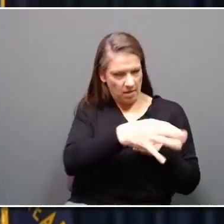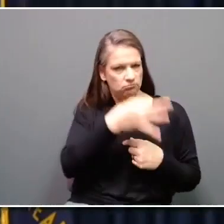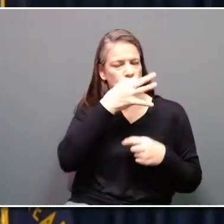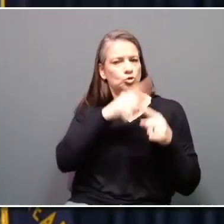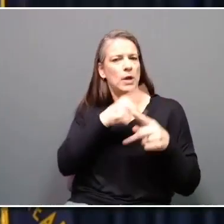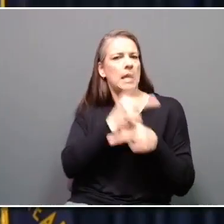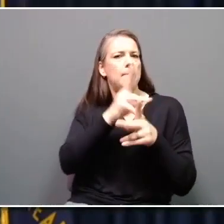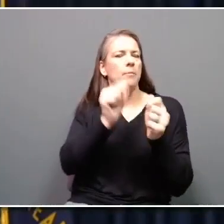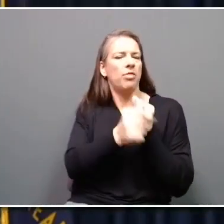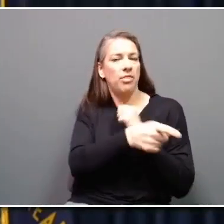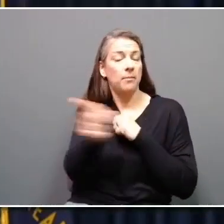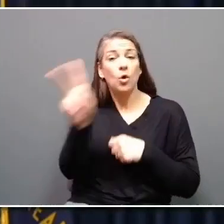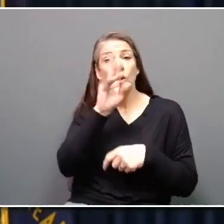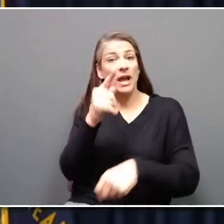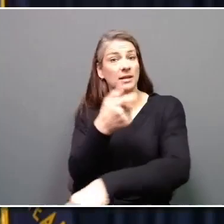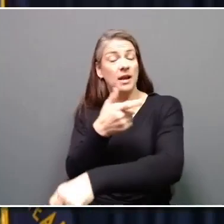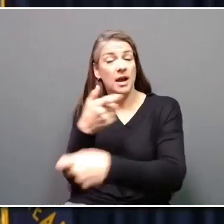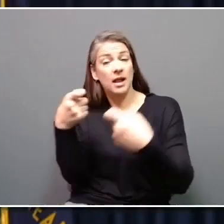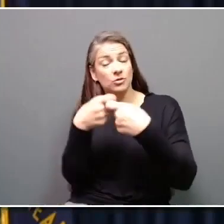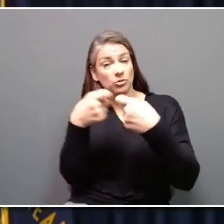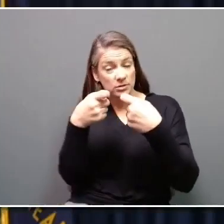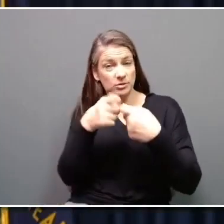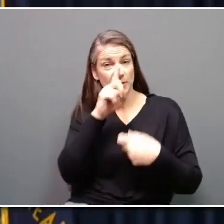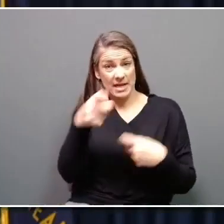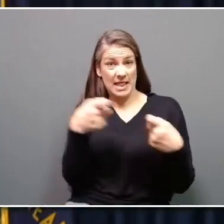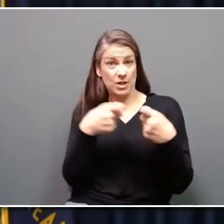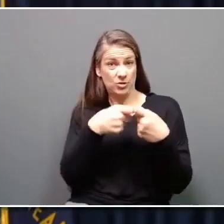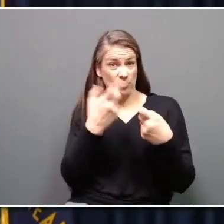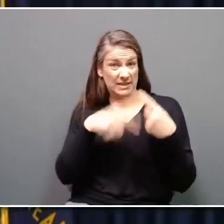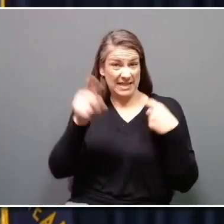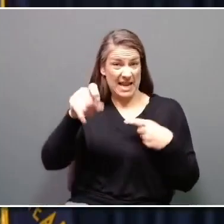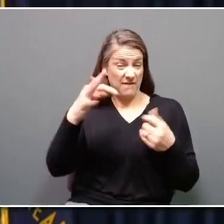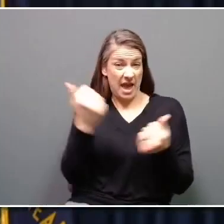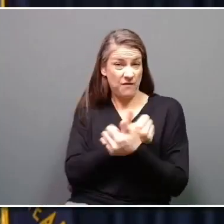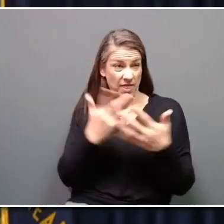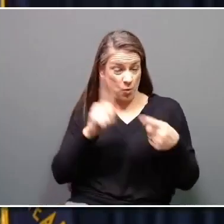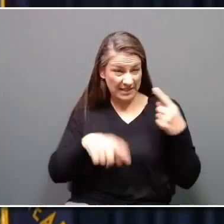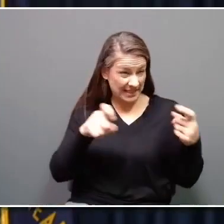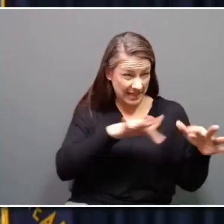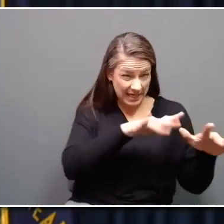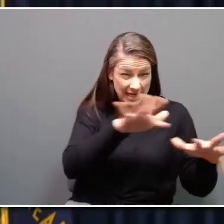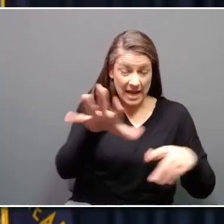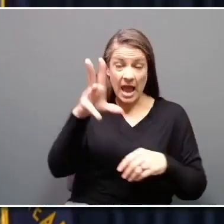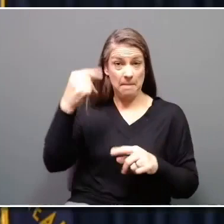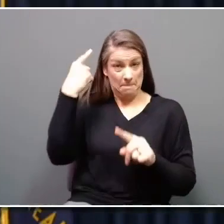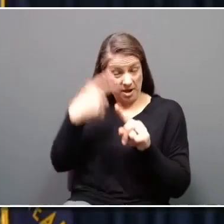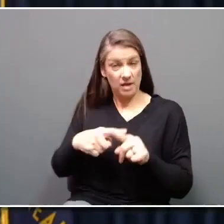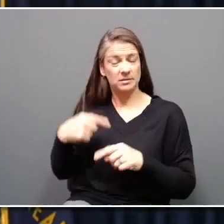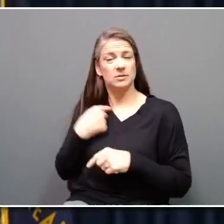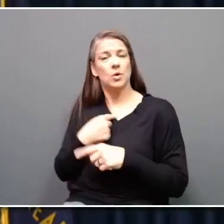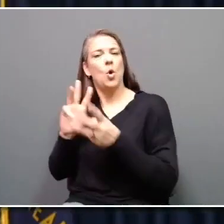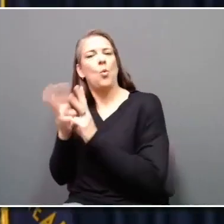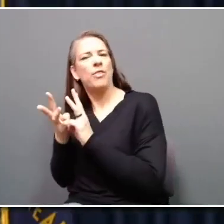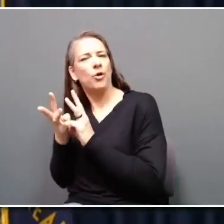overall and the energy needs of everything we're building right now and the needs we have in weather like we're